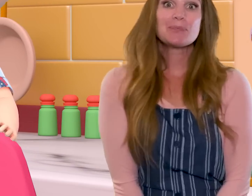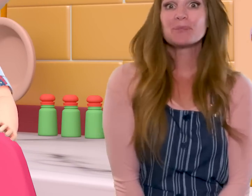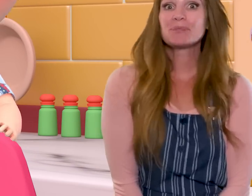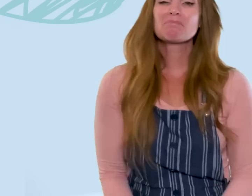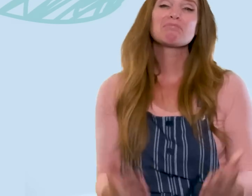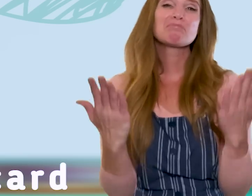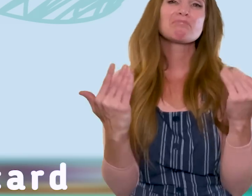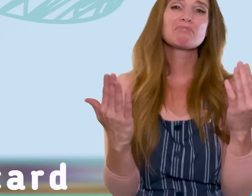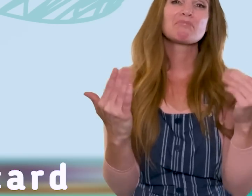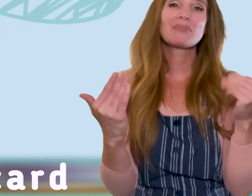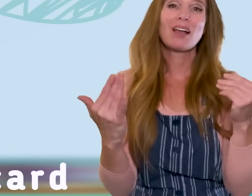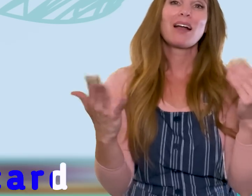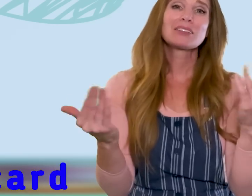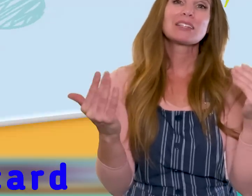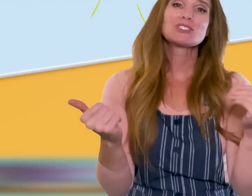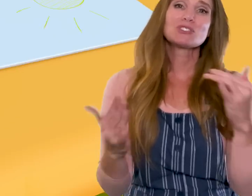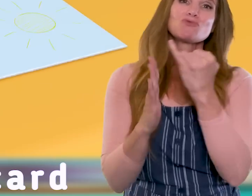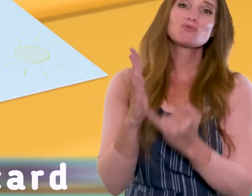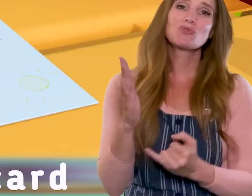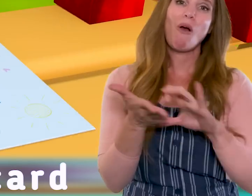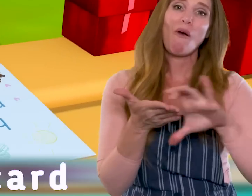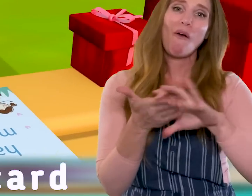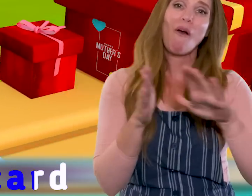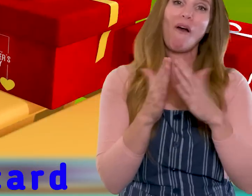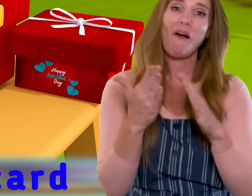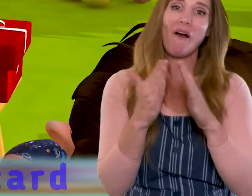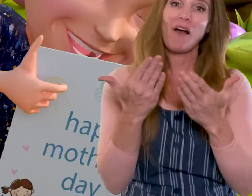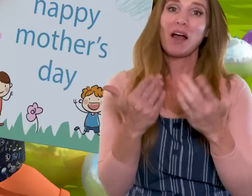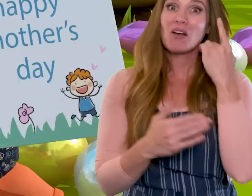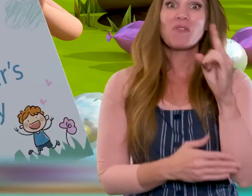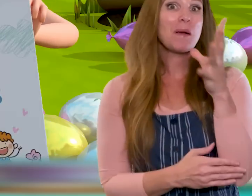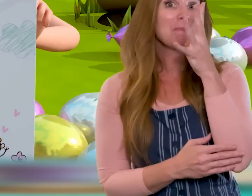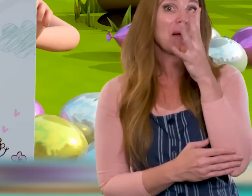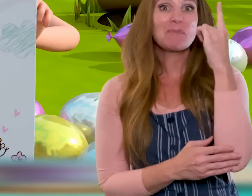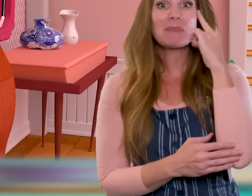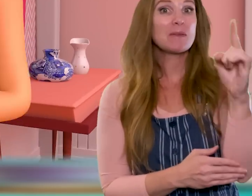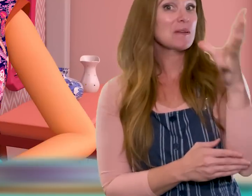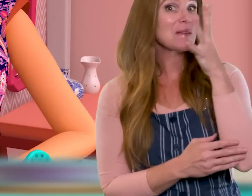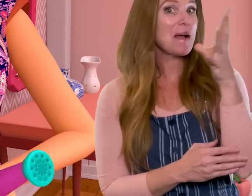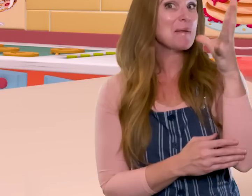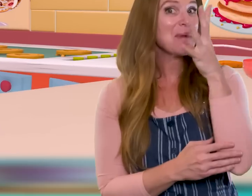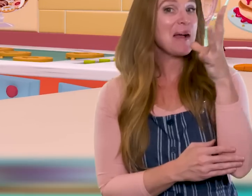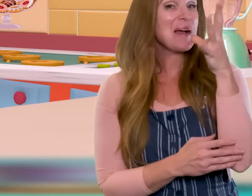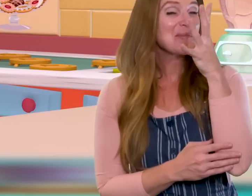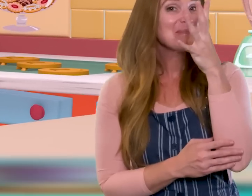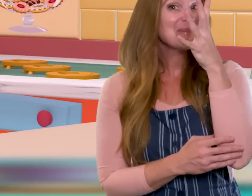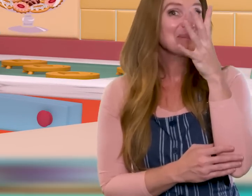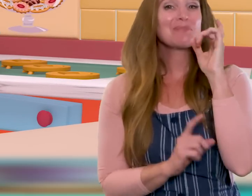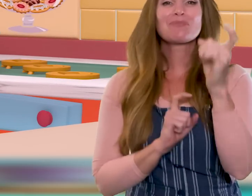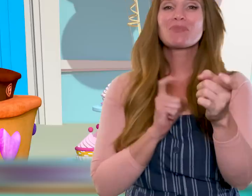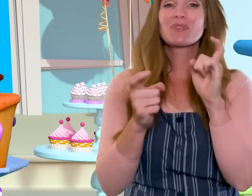Day let's thr a card let's dra a card for our mom for our